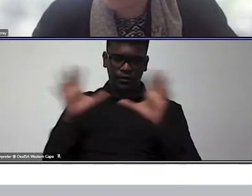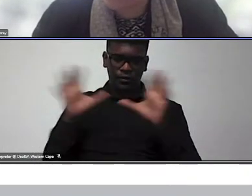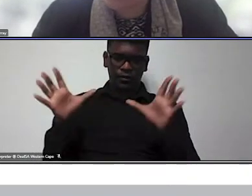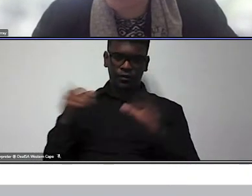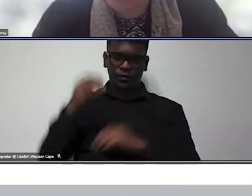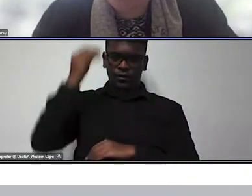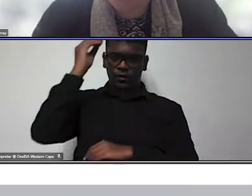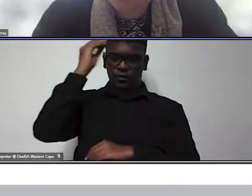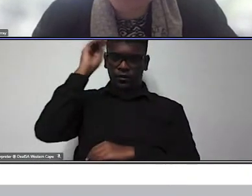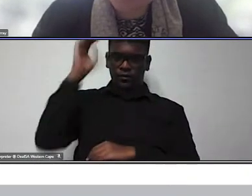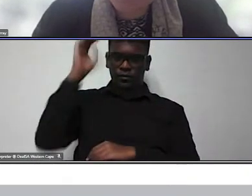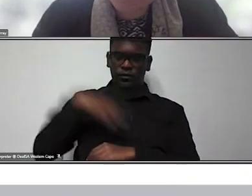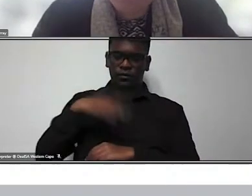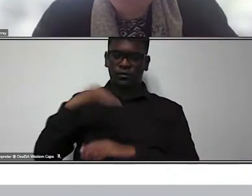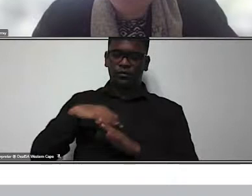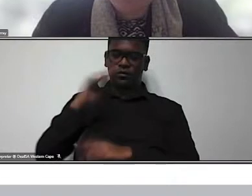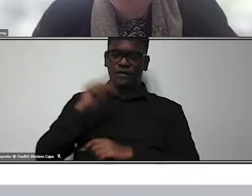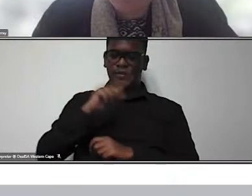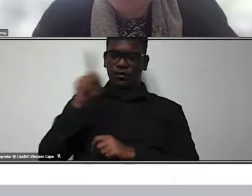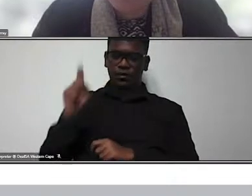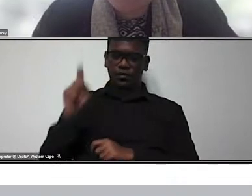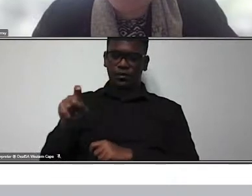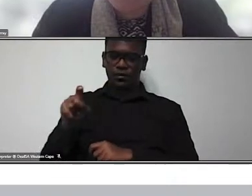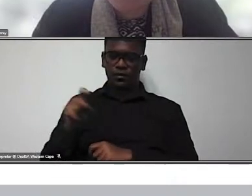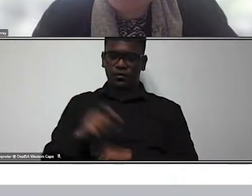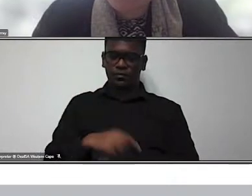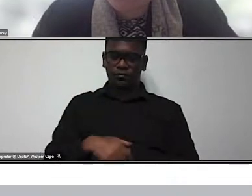further questions that you have?